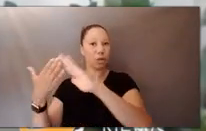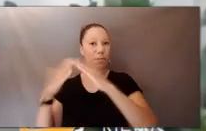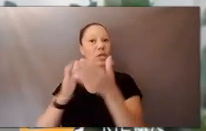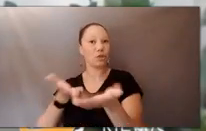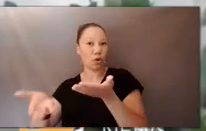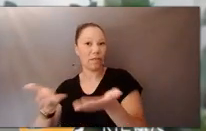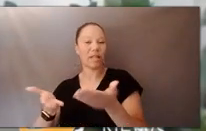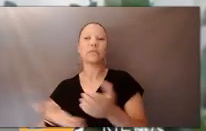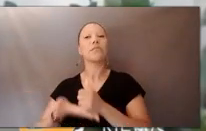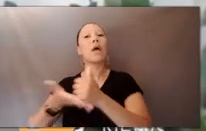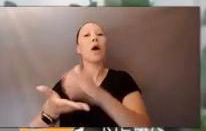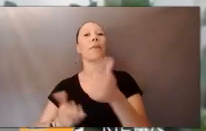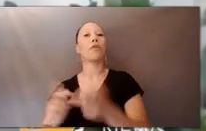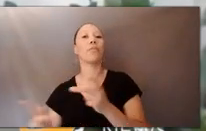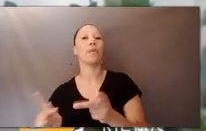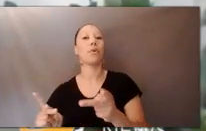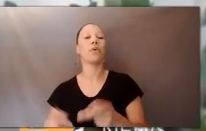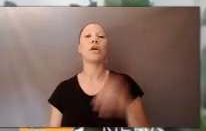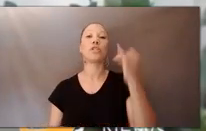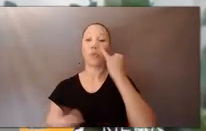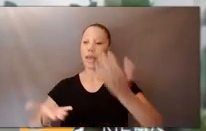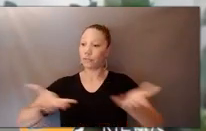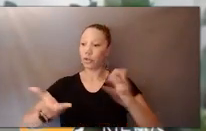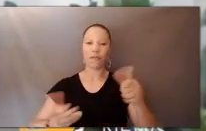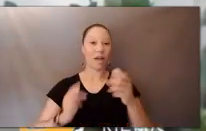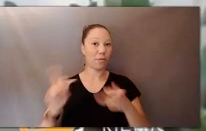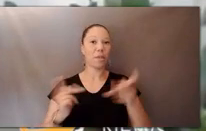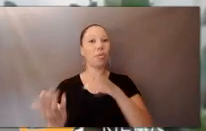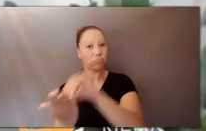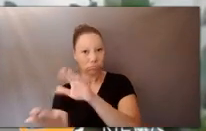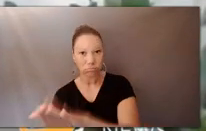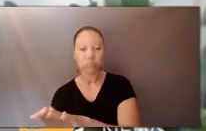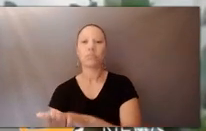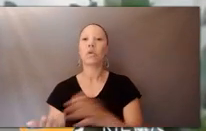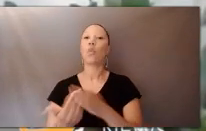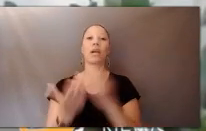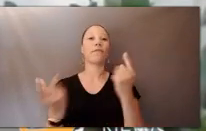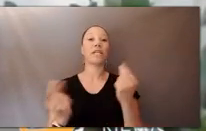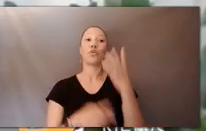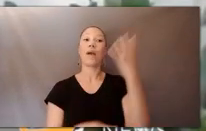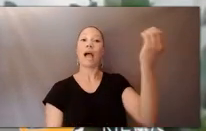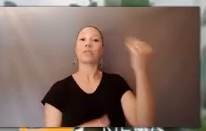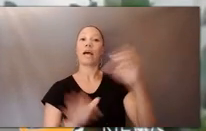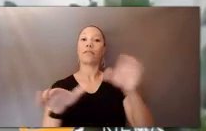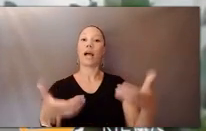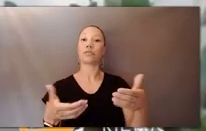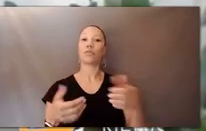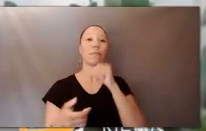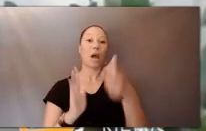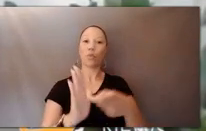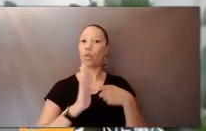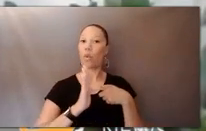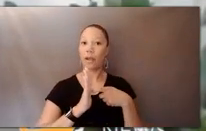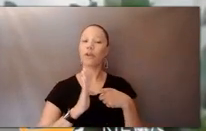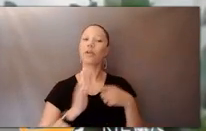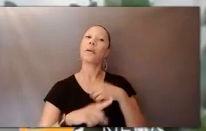service of others. So anything that a student does that's in service of others, anything that they're doing outside of the classroom that they don't have to do, but they're doing